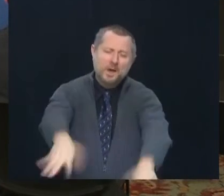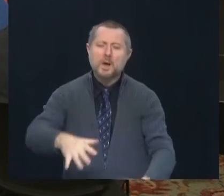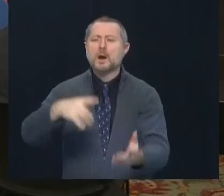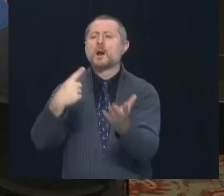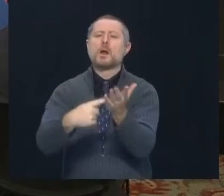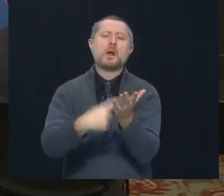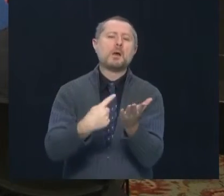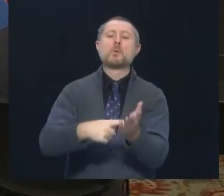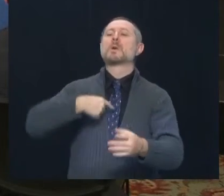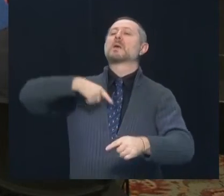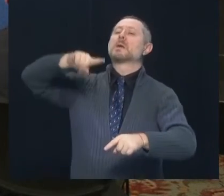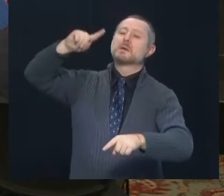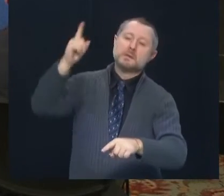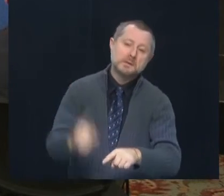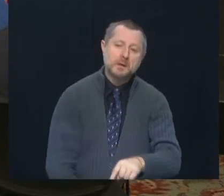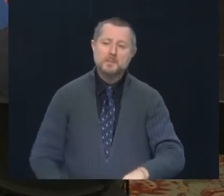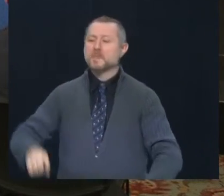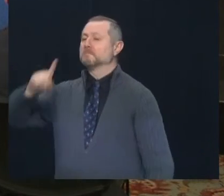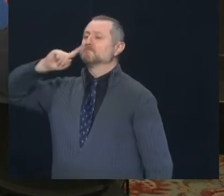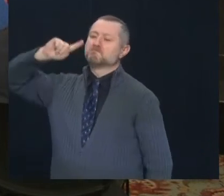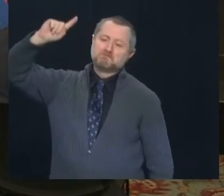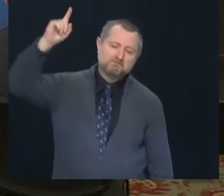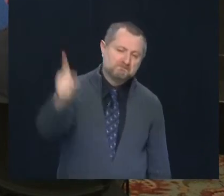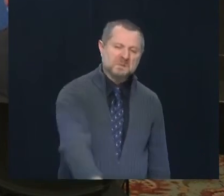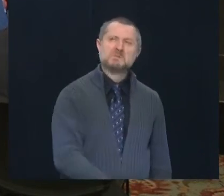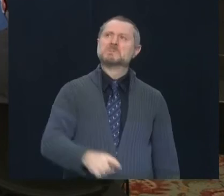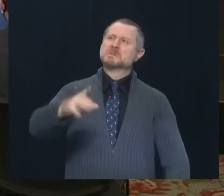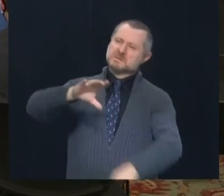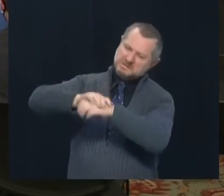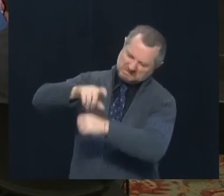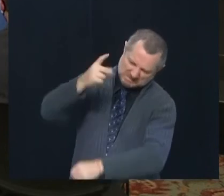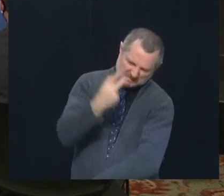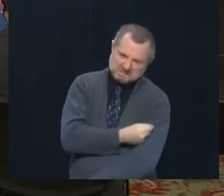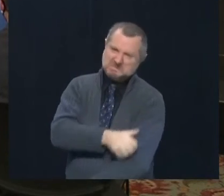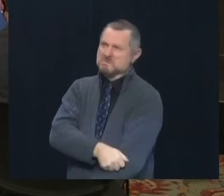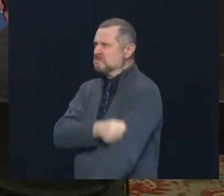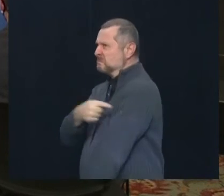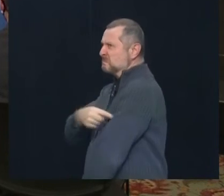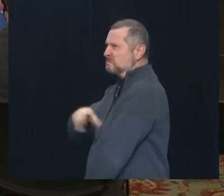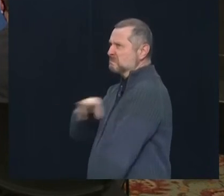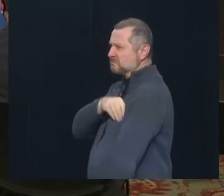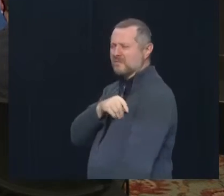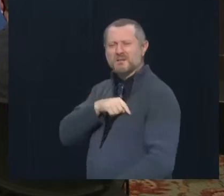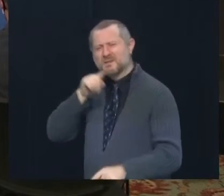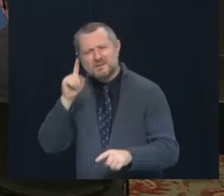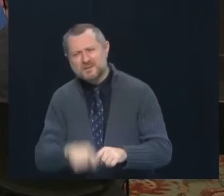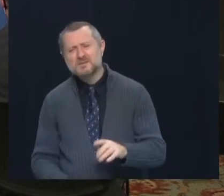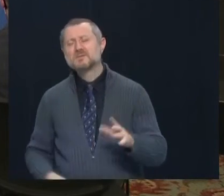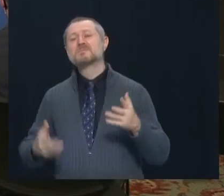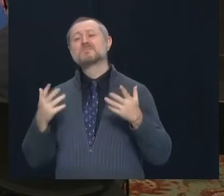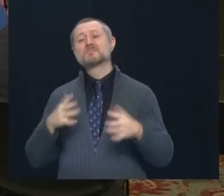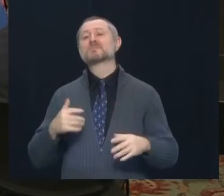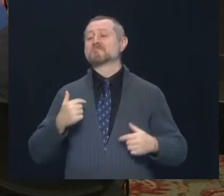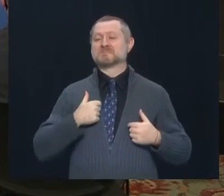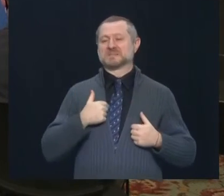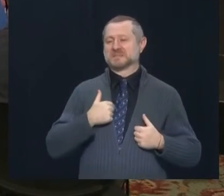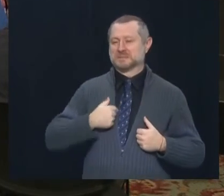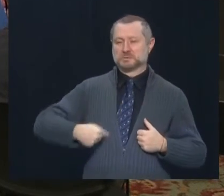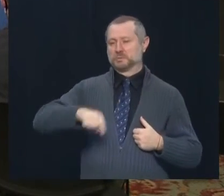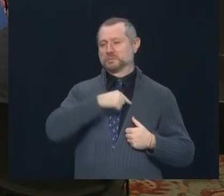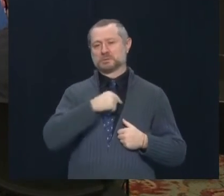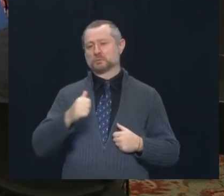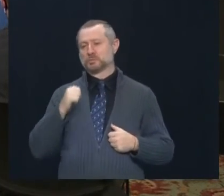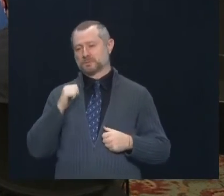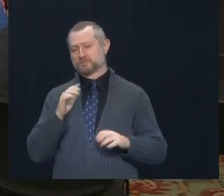mandate that somebody takes the vaccine. Or we're not mandating, and I don't think it would